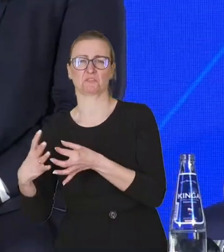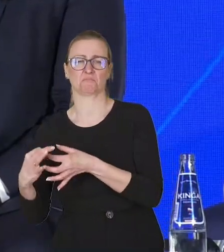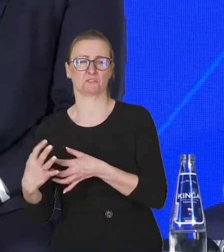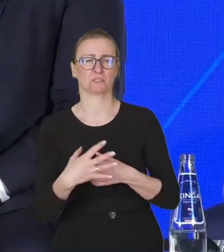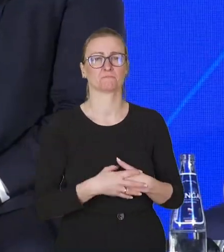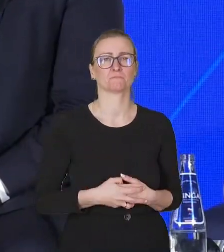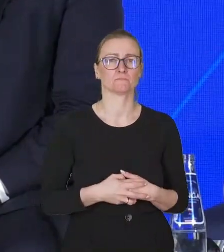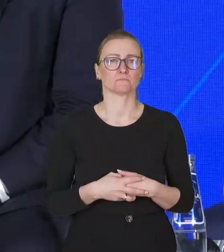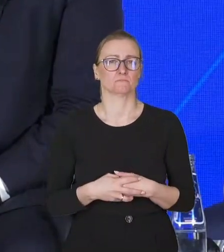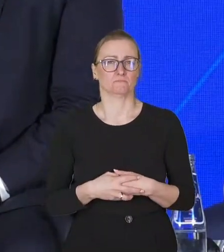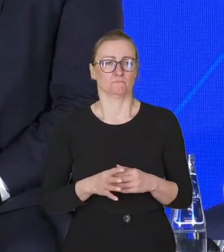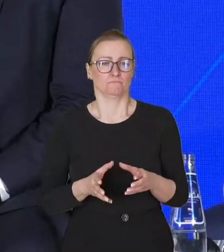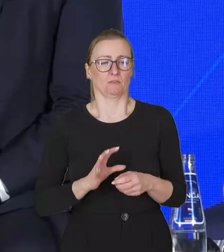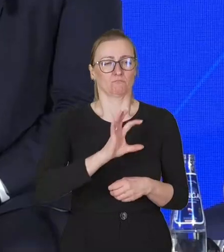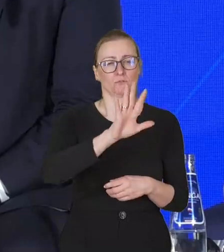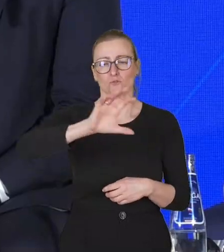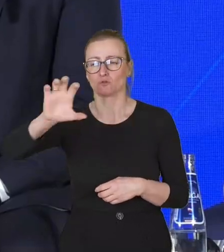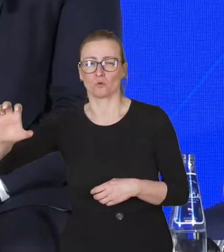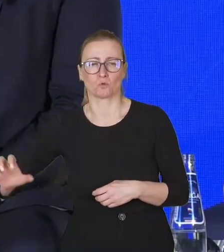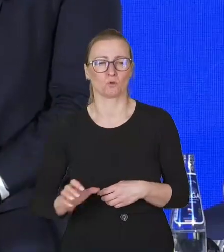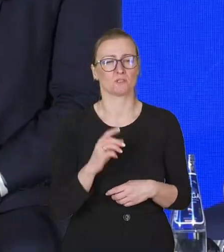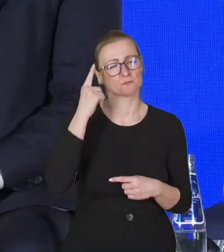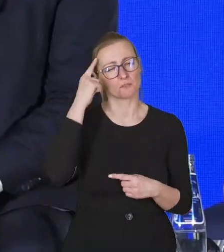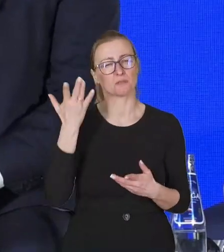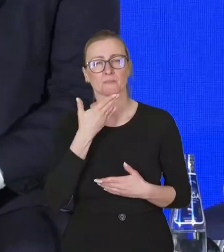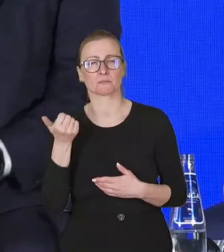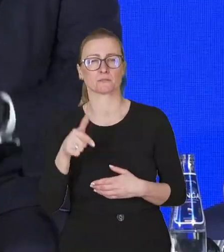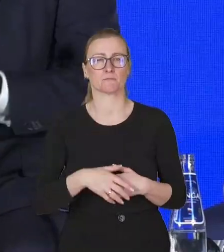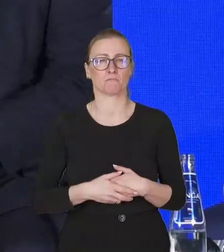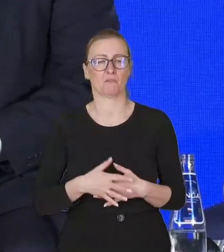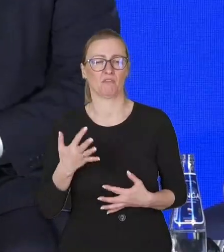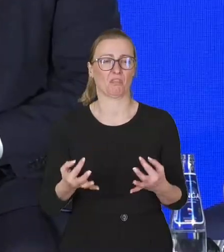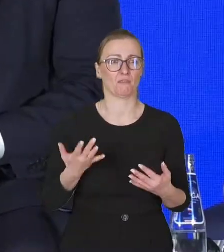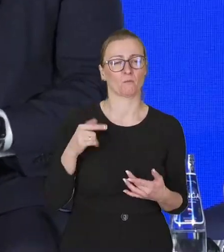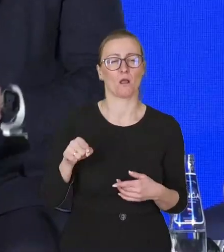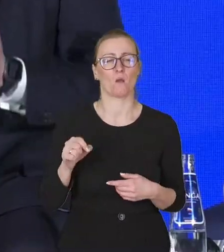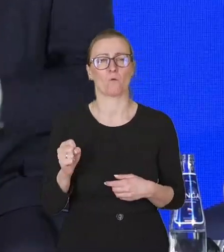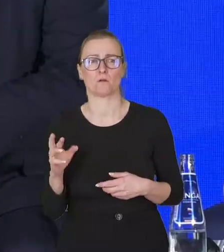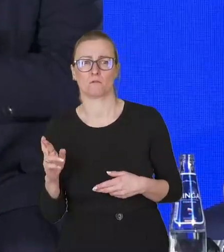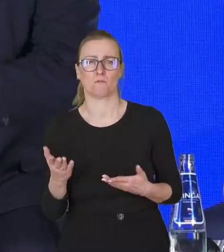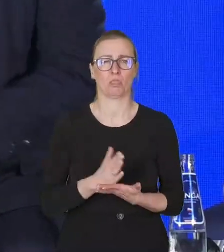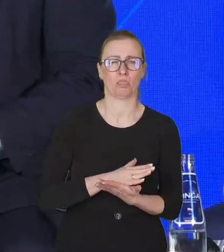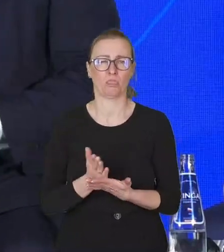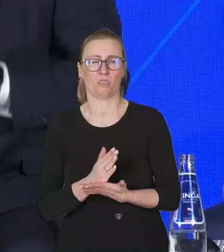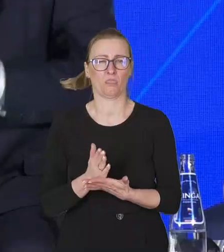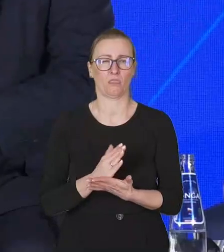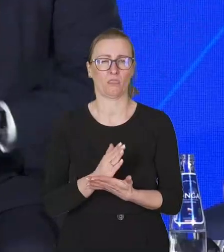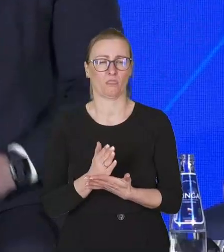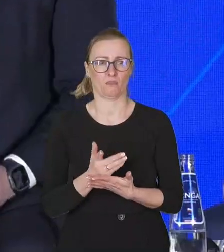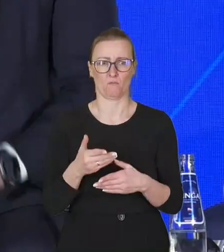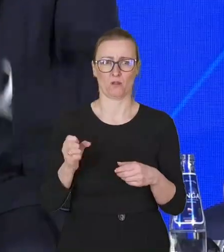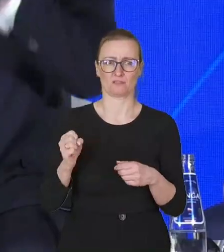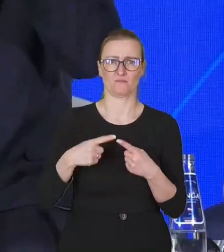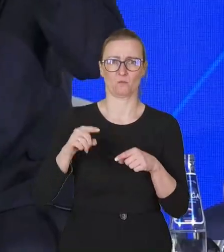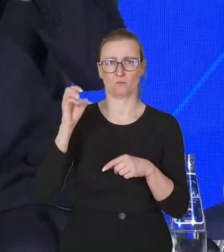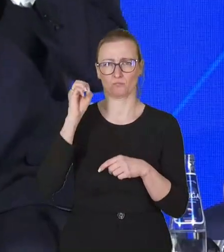Eurosceptics that is very visible, that is very loud, and people, our citizens, are listening to that, are hearing